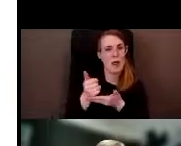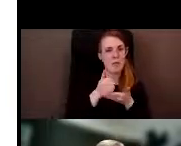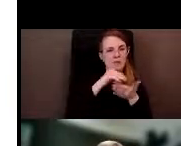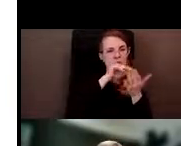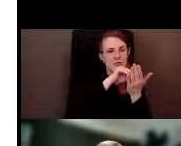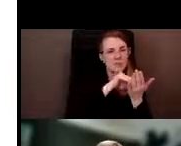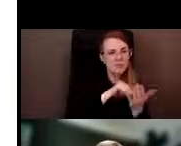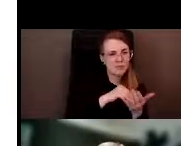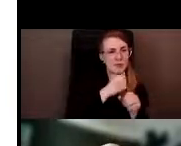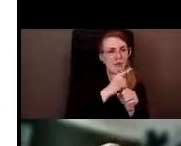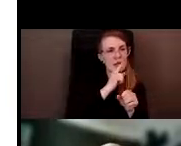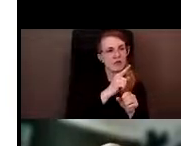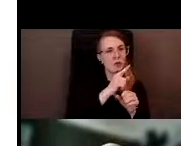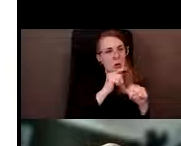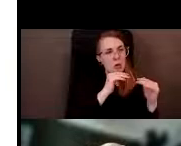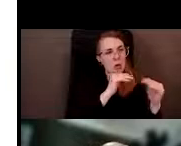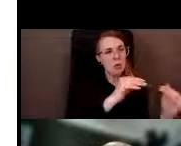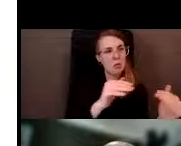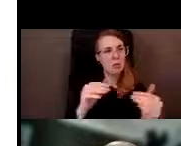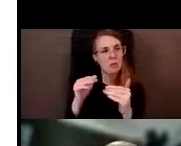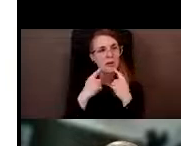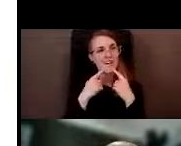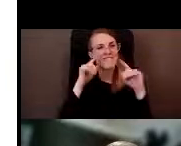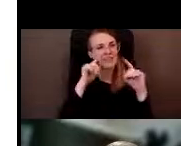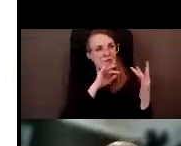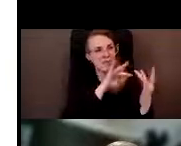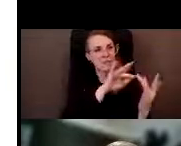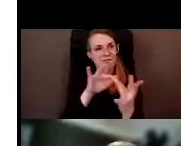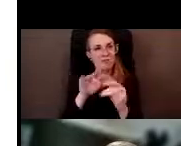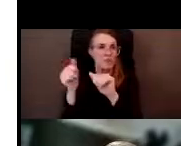sure we're being effective in reaching every part of the city.